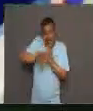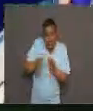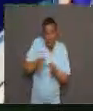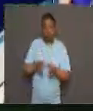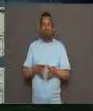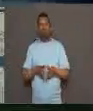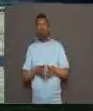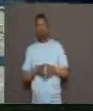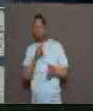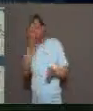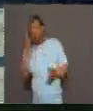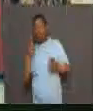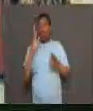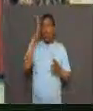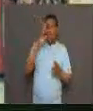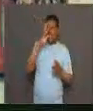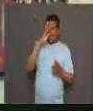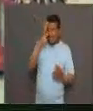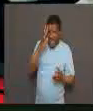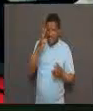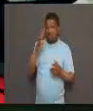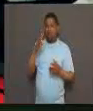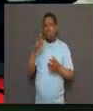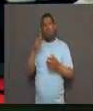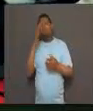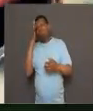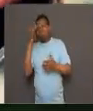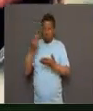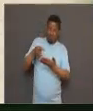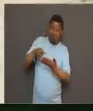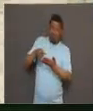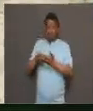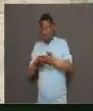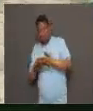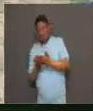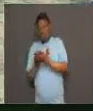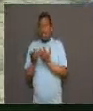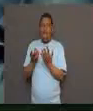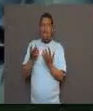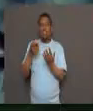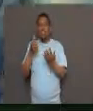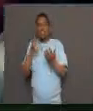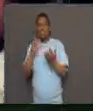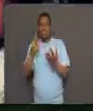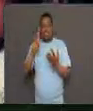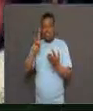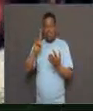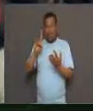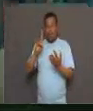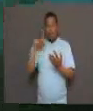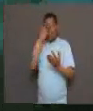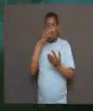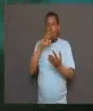details, they will create a rough drawing or crude picture of the area.